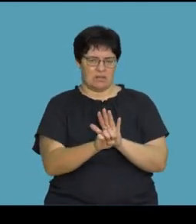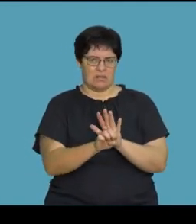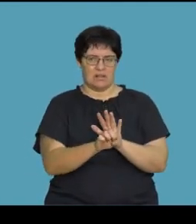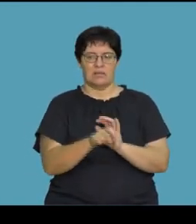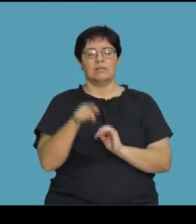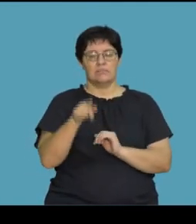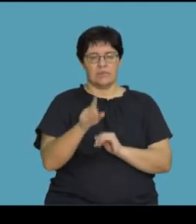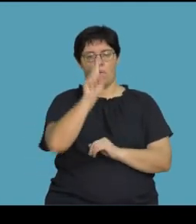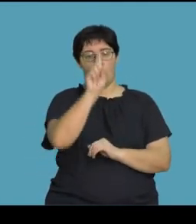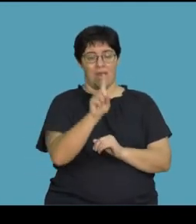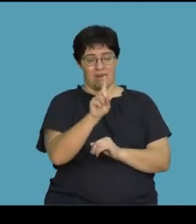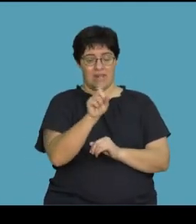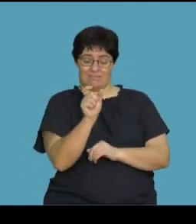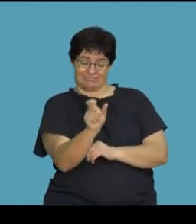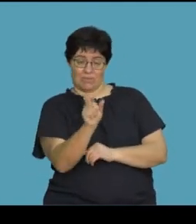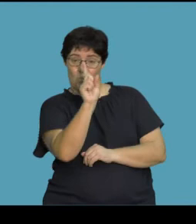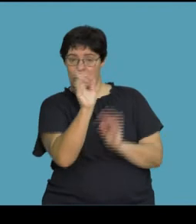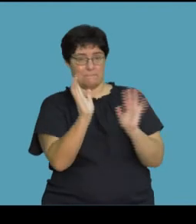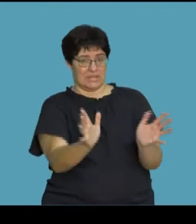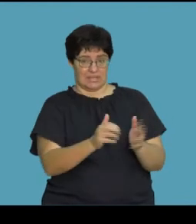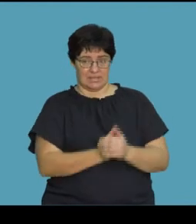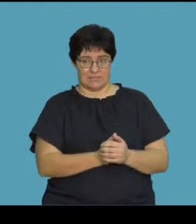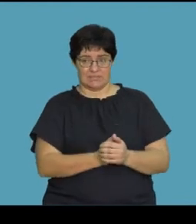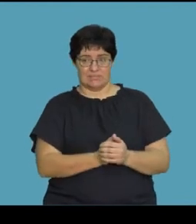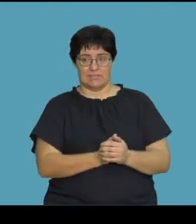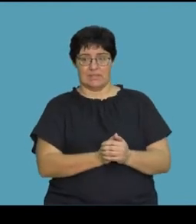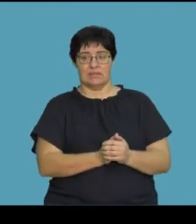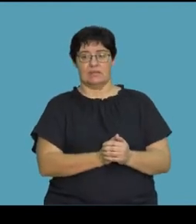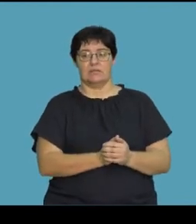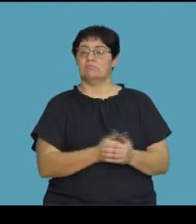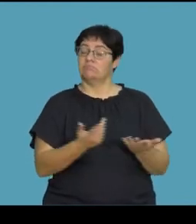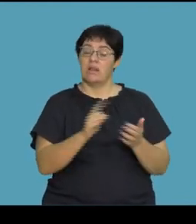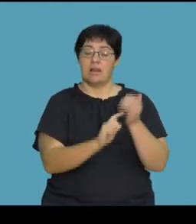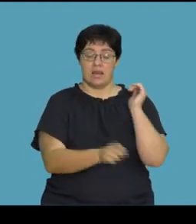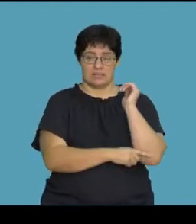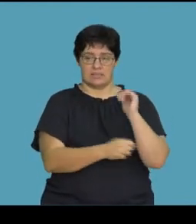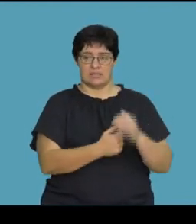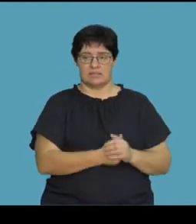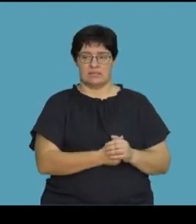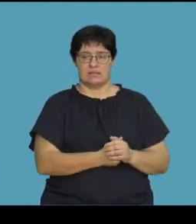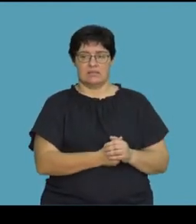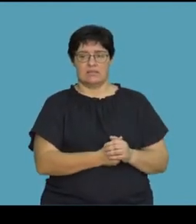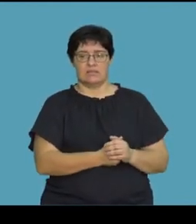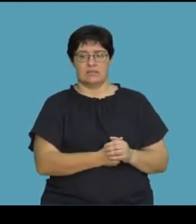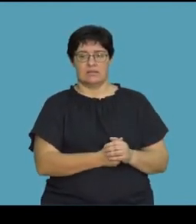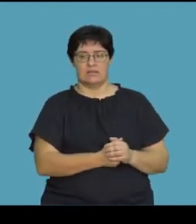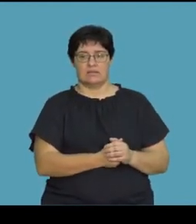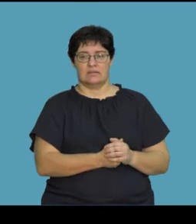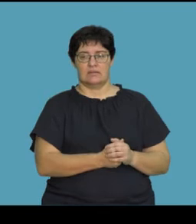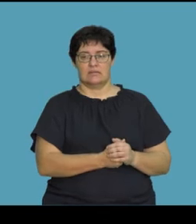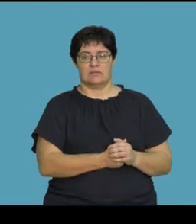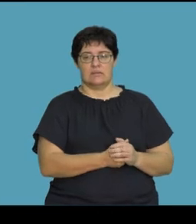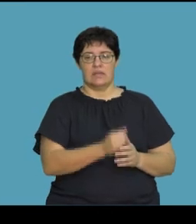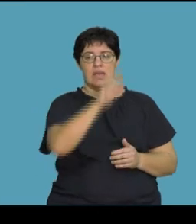provided that it's just one term inside there. And then the last one will be if I have